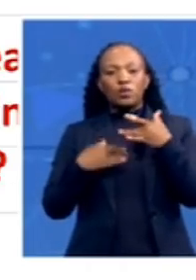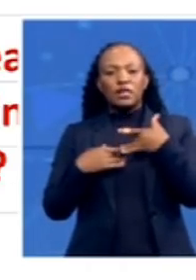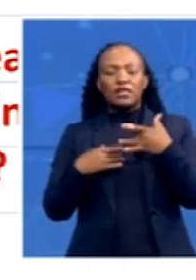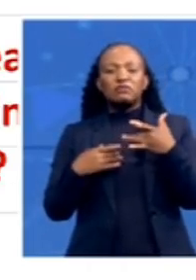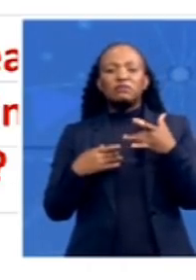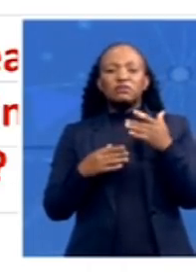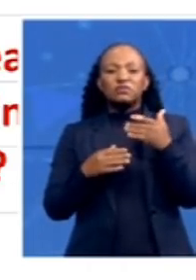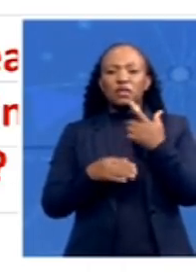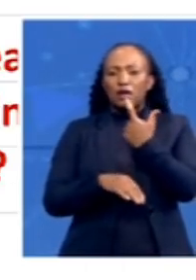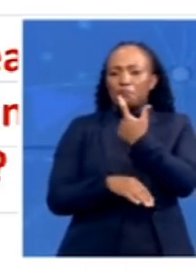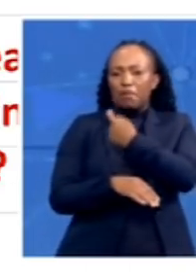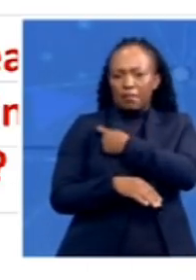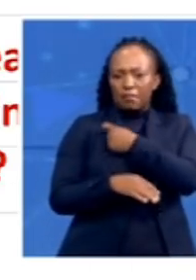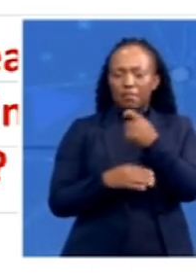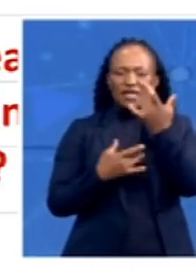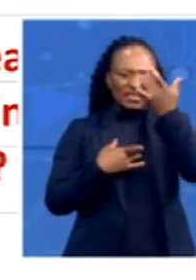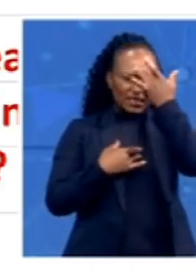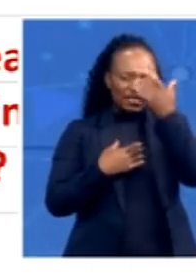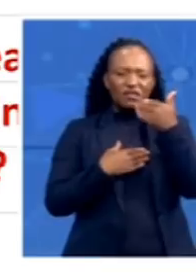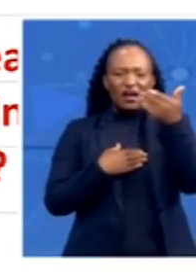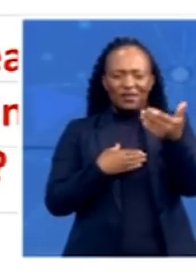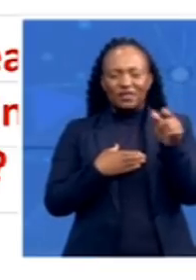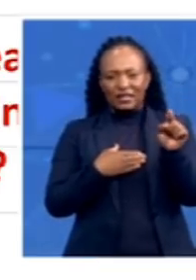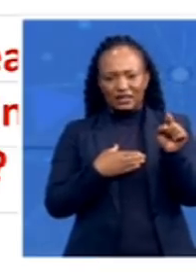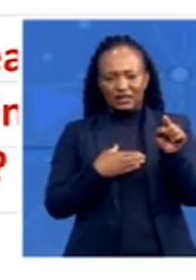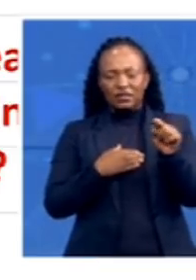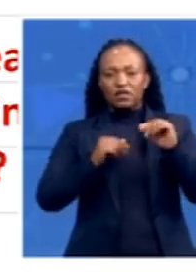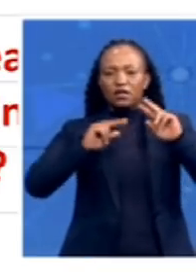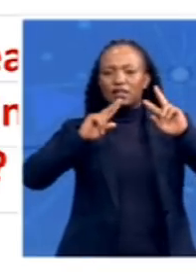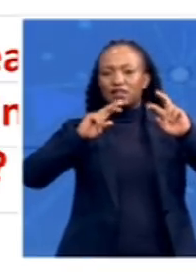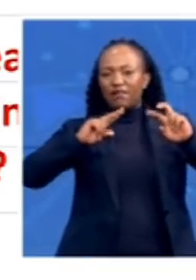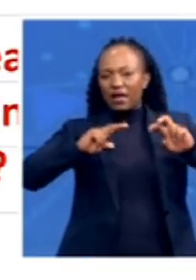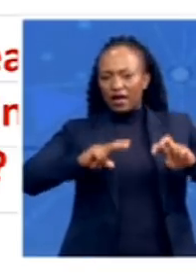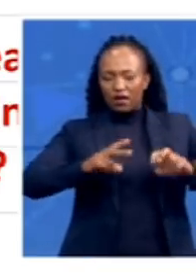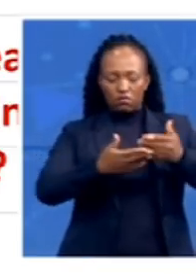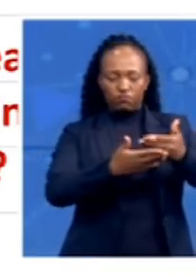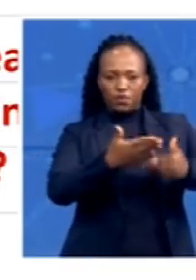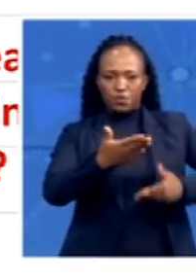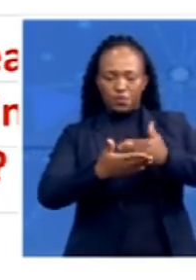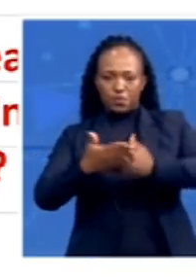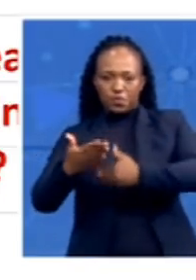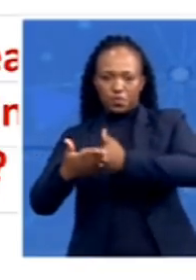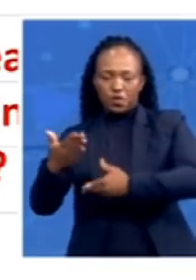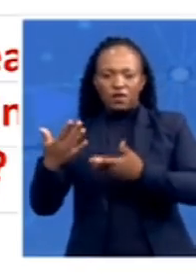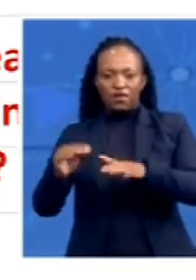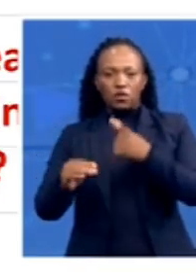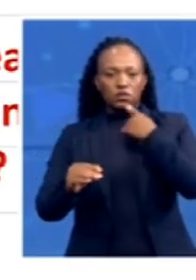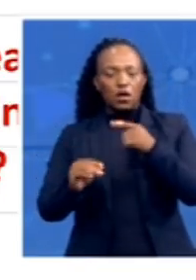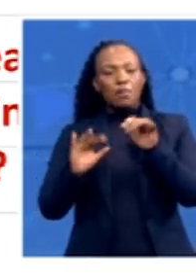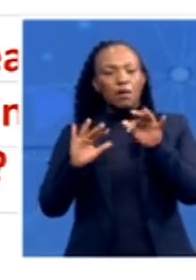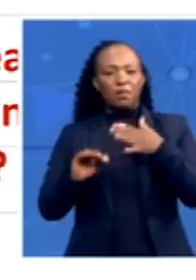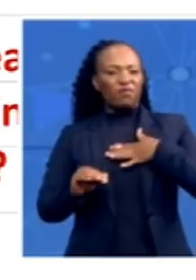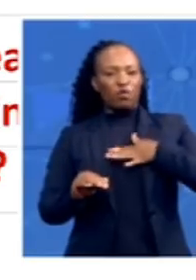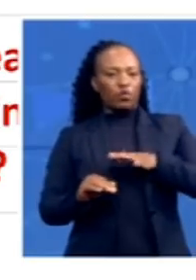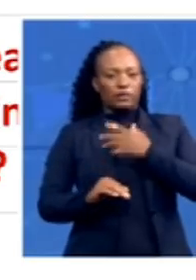surveys point this out as the very first reason why people do not want to get vaccinated. People are worried, they